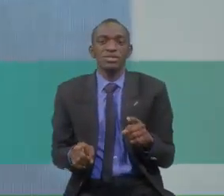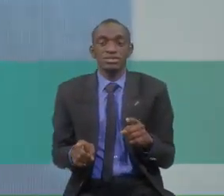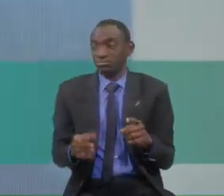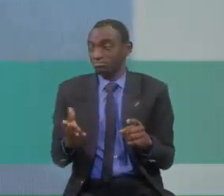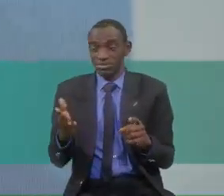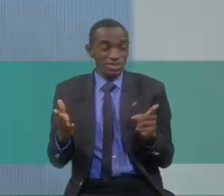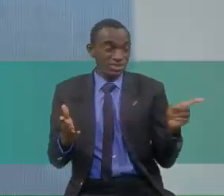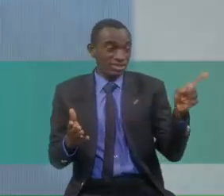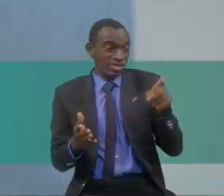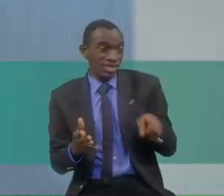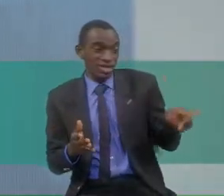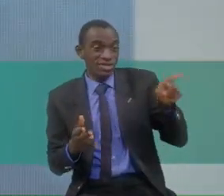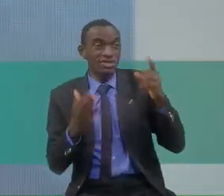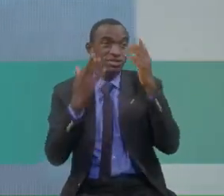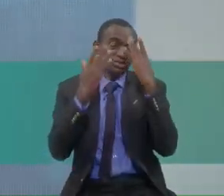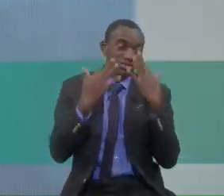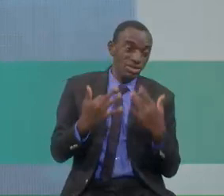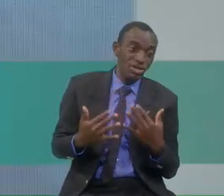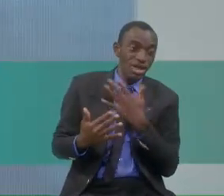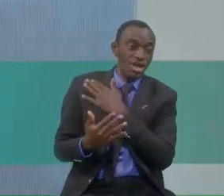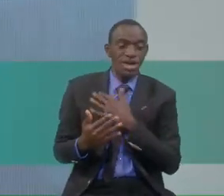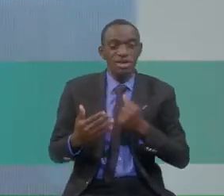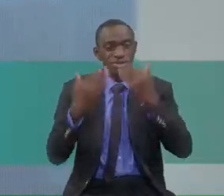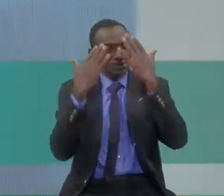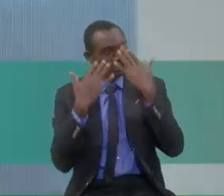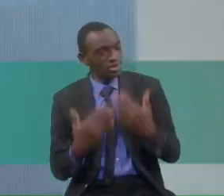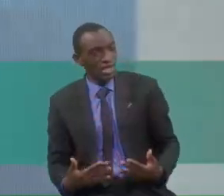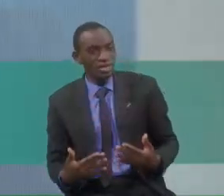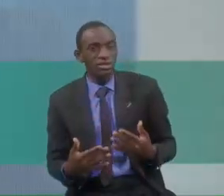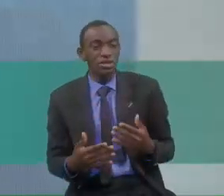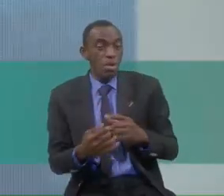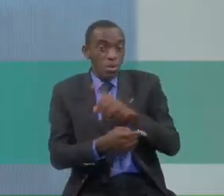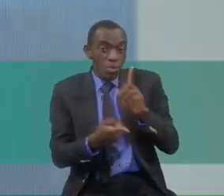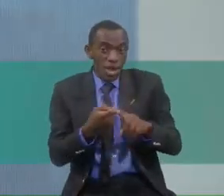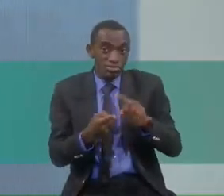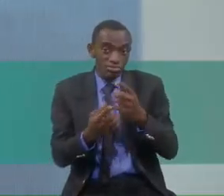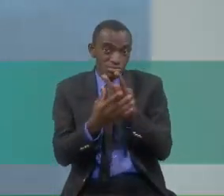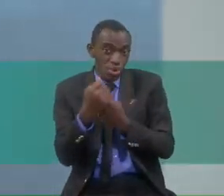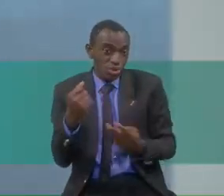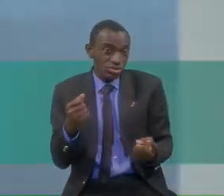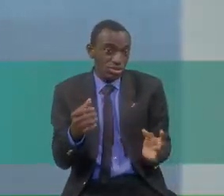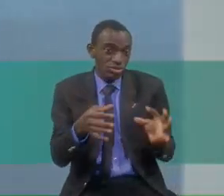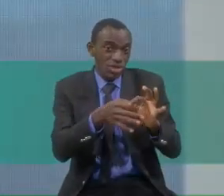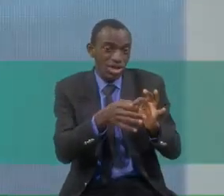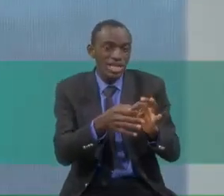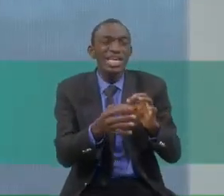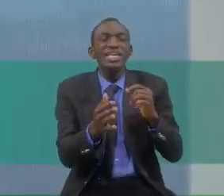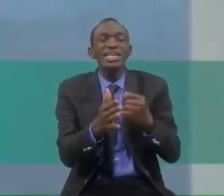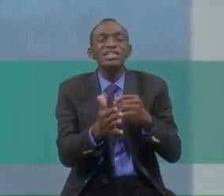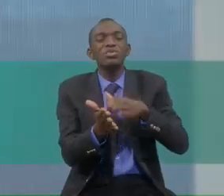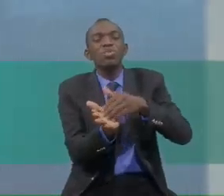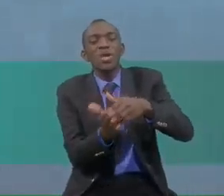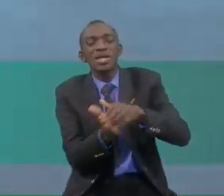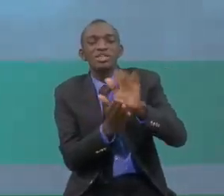when they come together, it weakens your mind. It weakens your feet. It weakens your